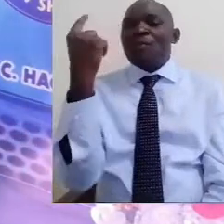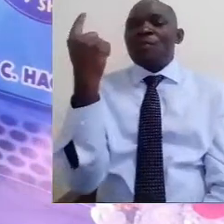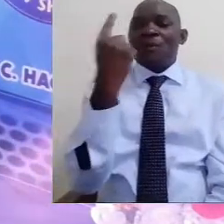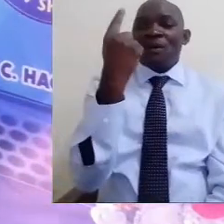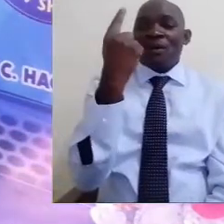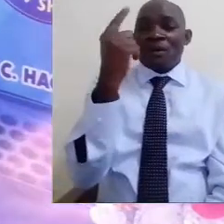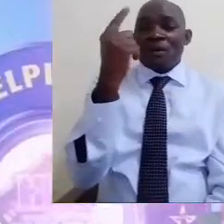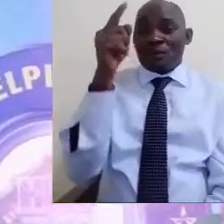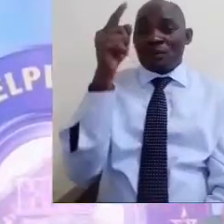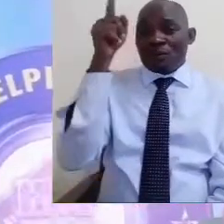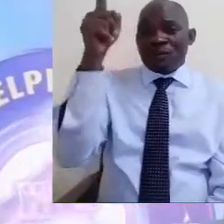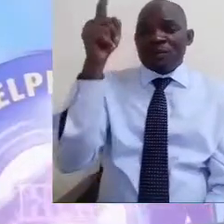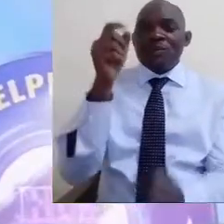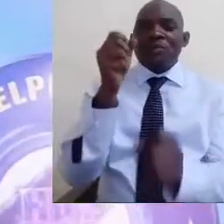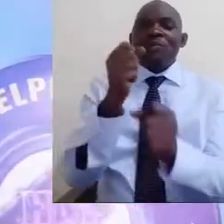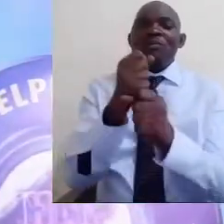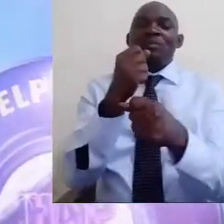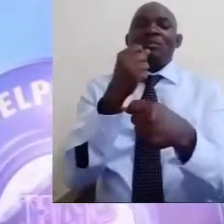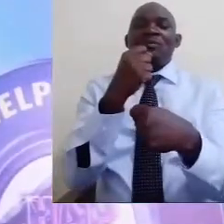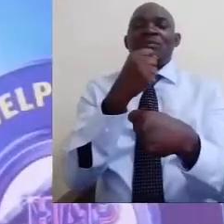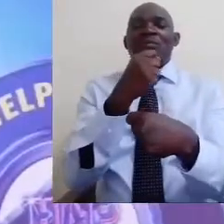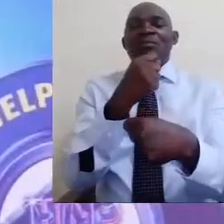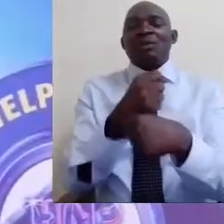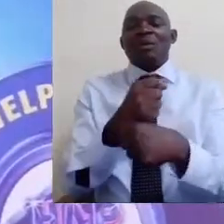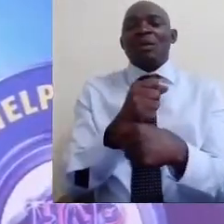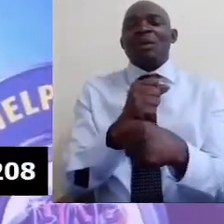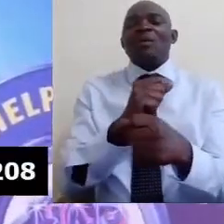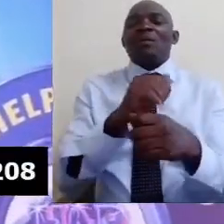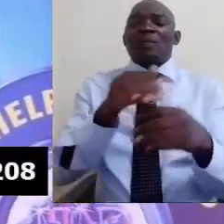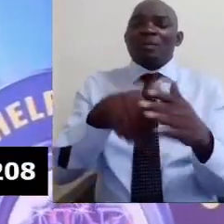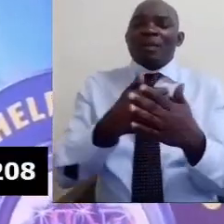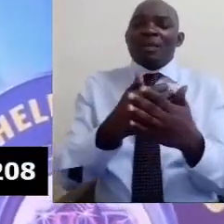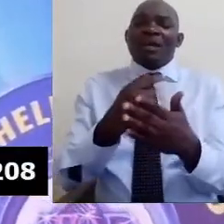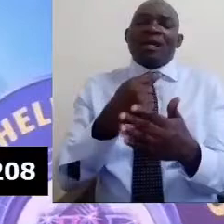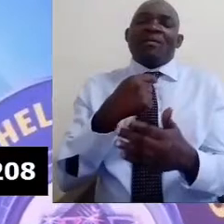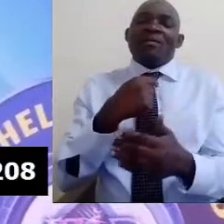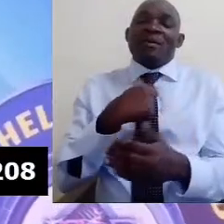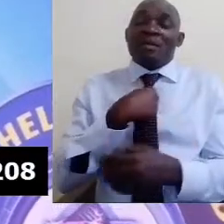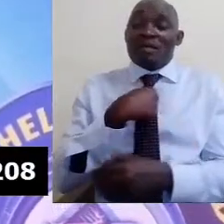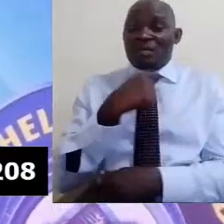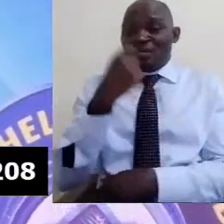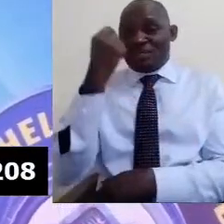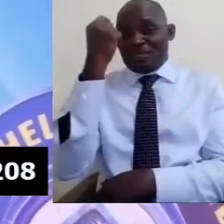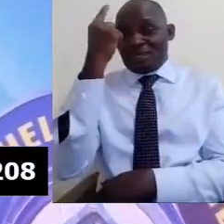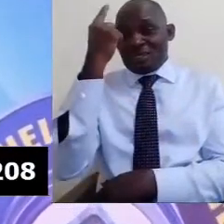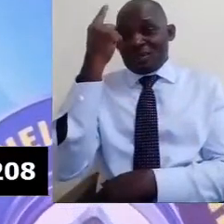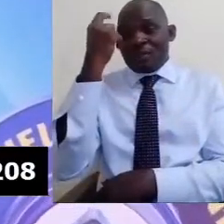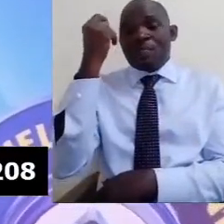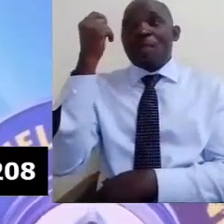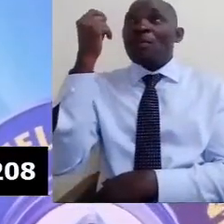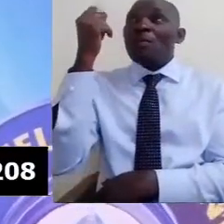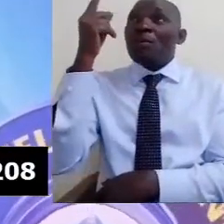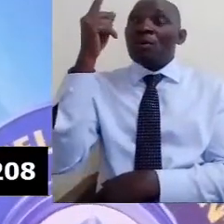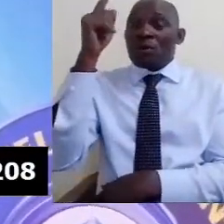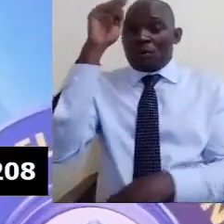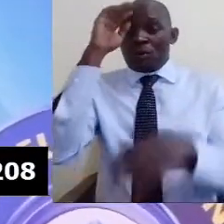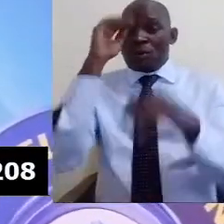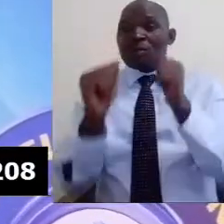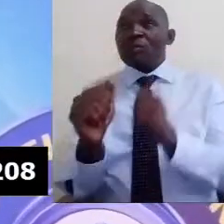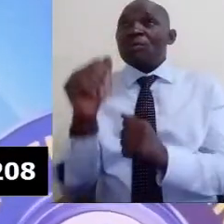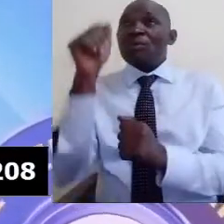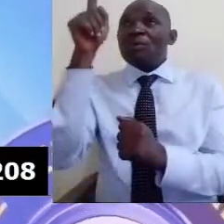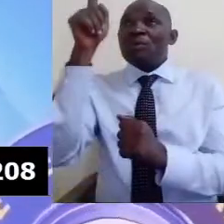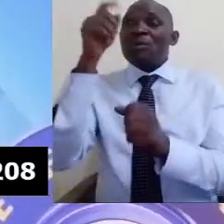you made it. And we're standing here only because